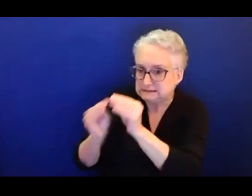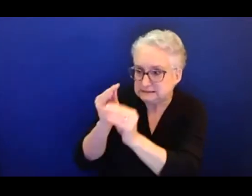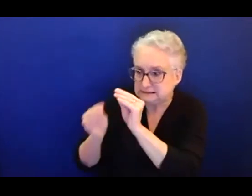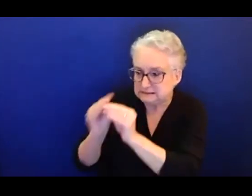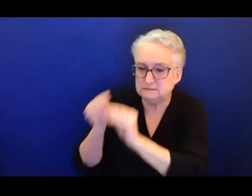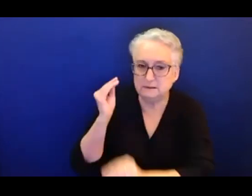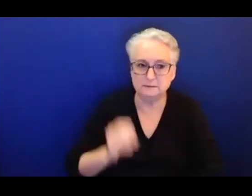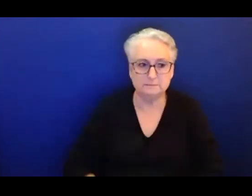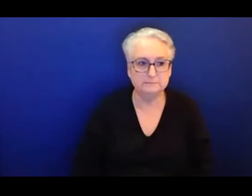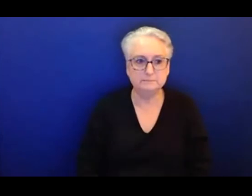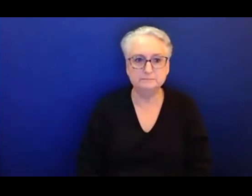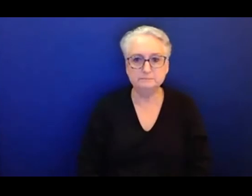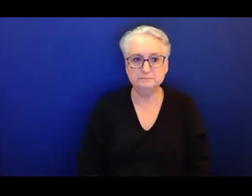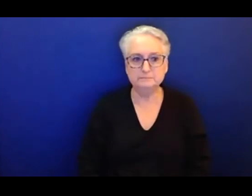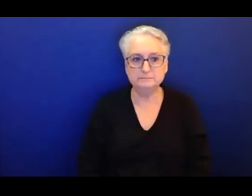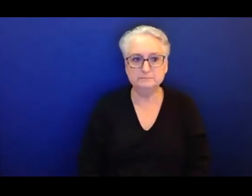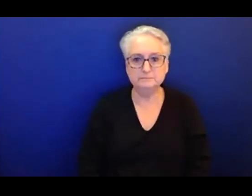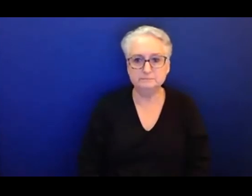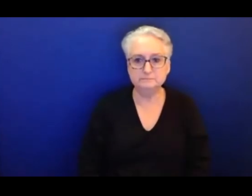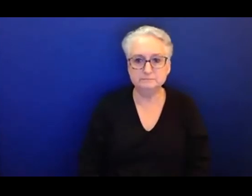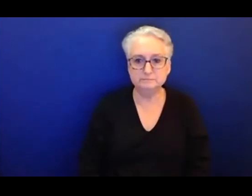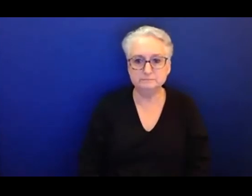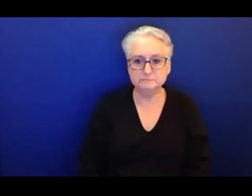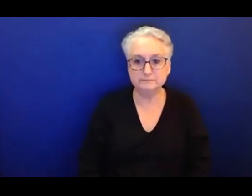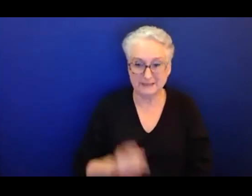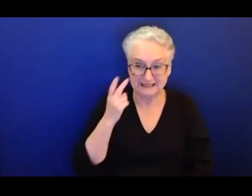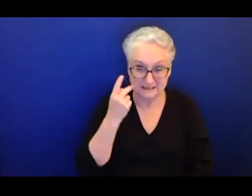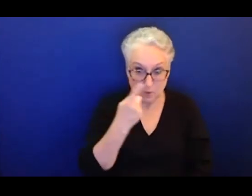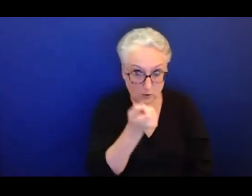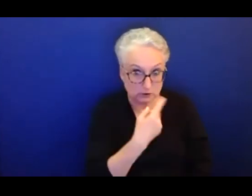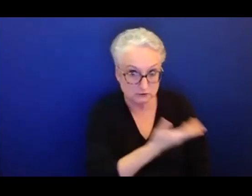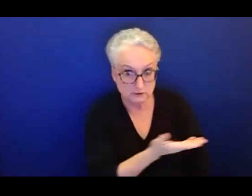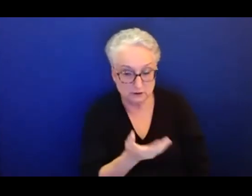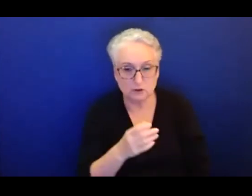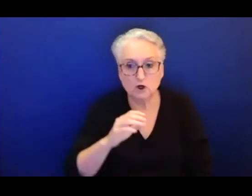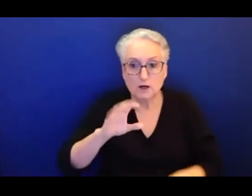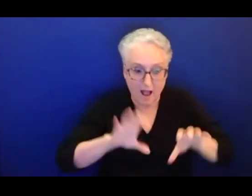these areas all are in the Lyle area. I'm not sure what this relates